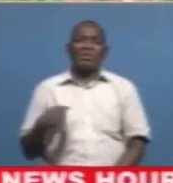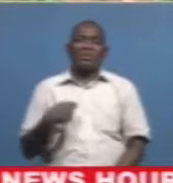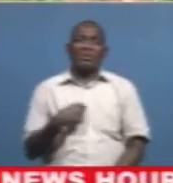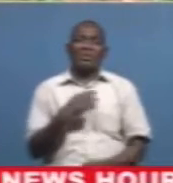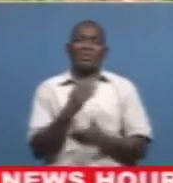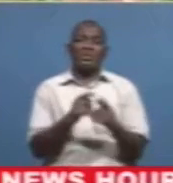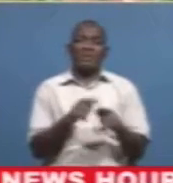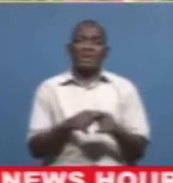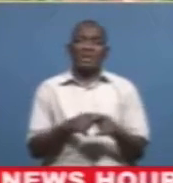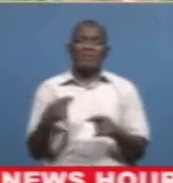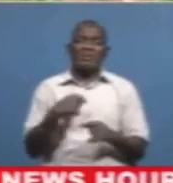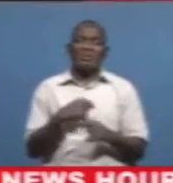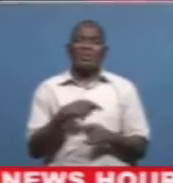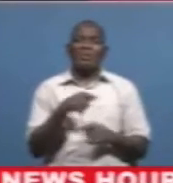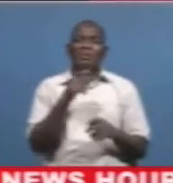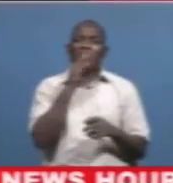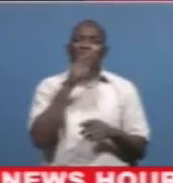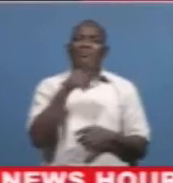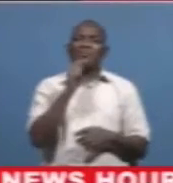we don't have water to drink